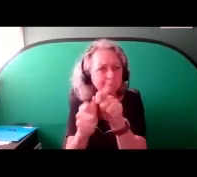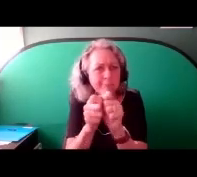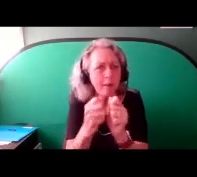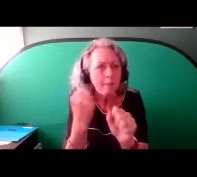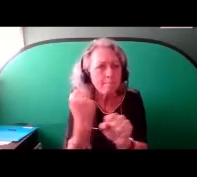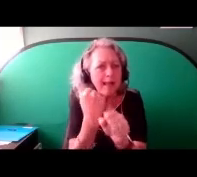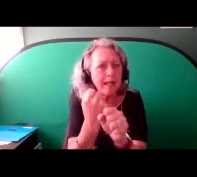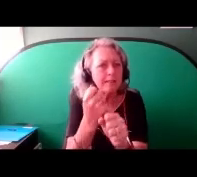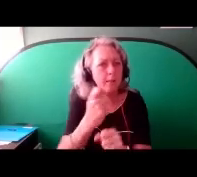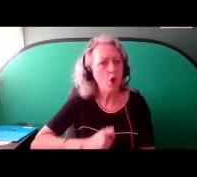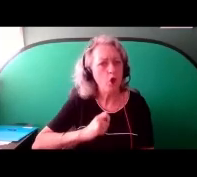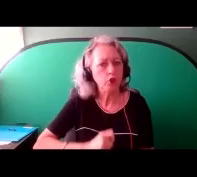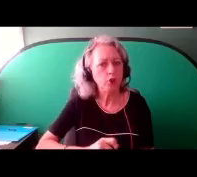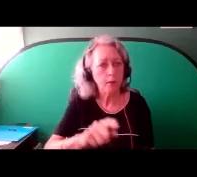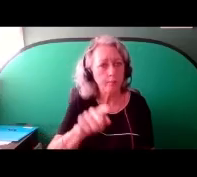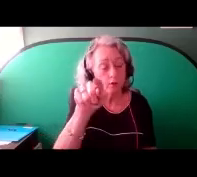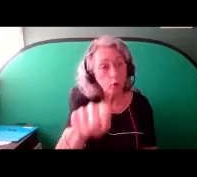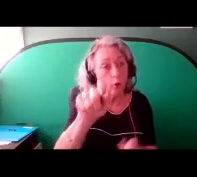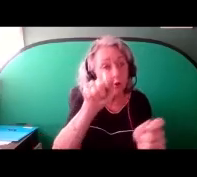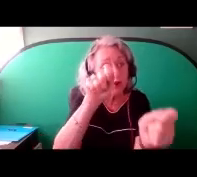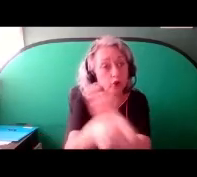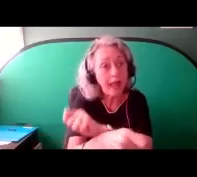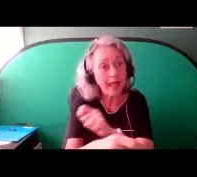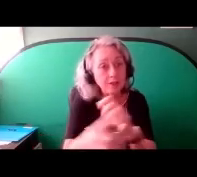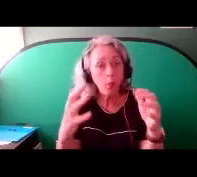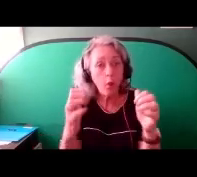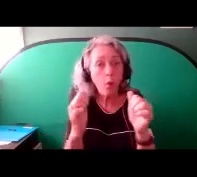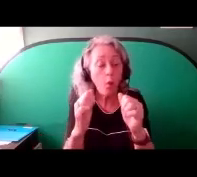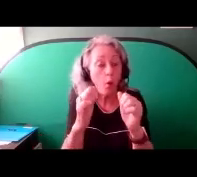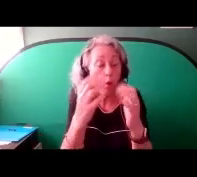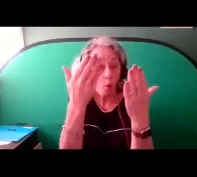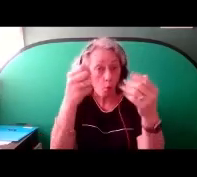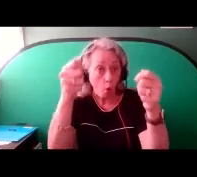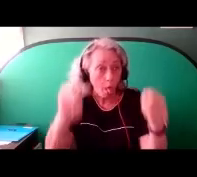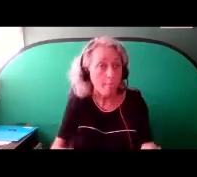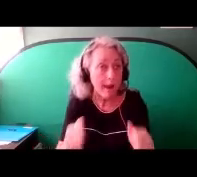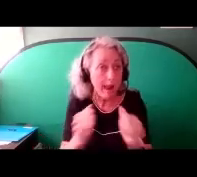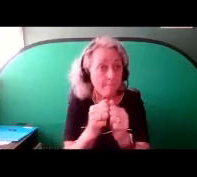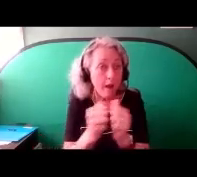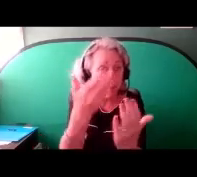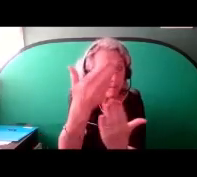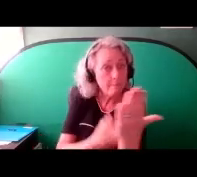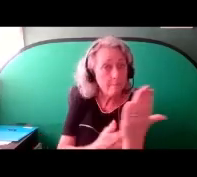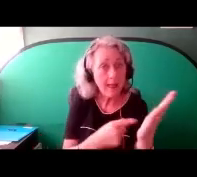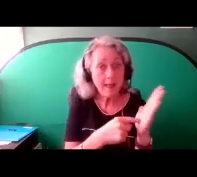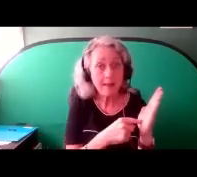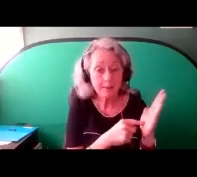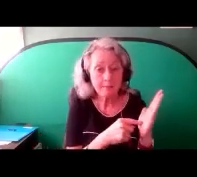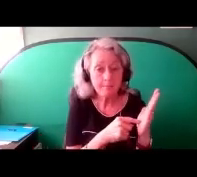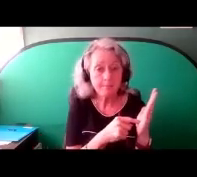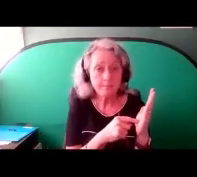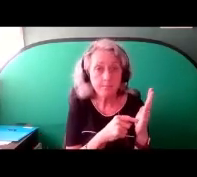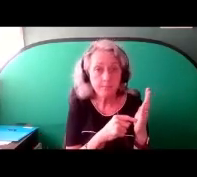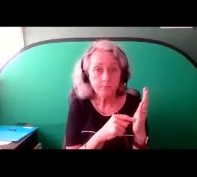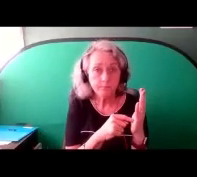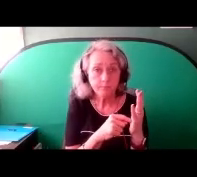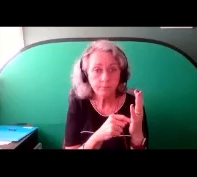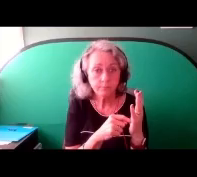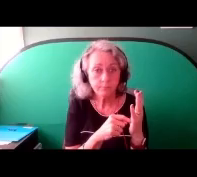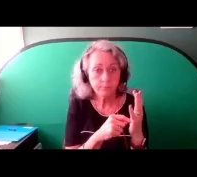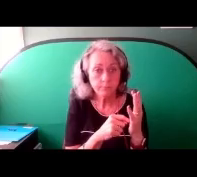What we want to do is edit the wallpaper. So if you go into edit wallpaper, and then looking down